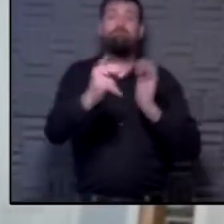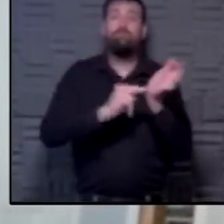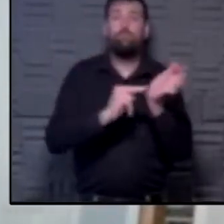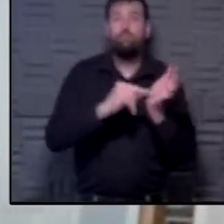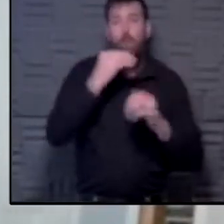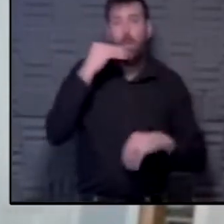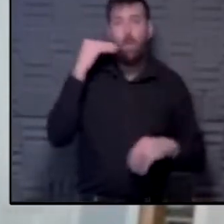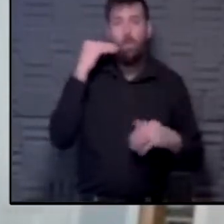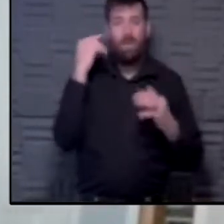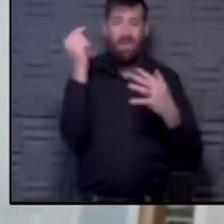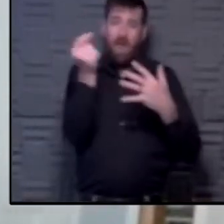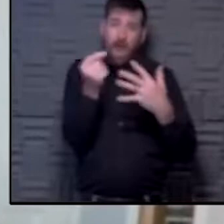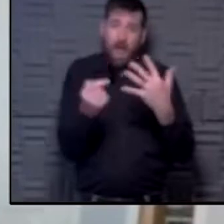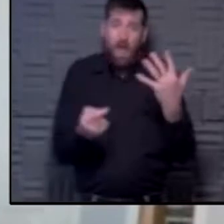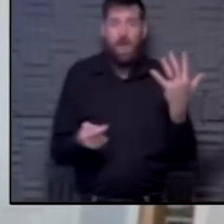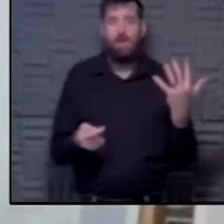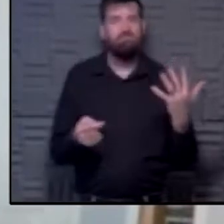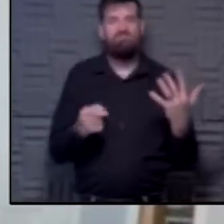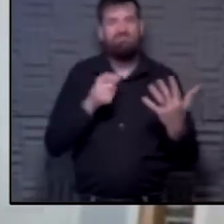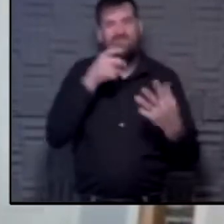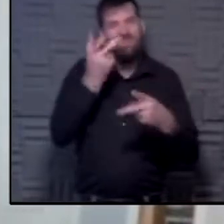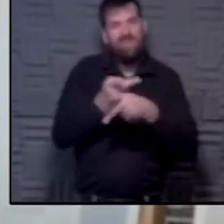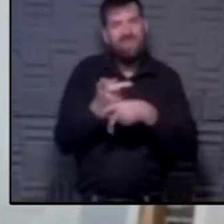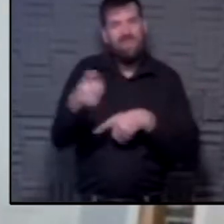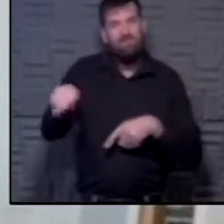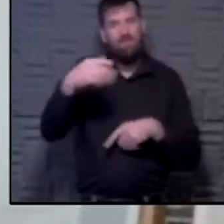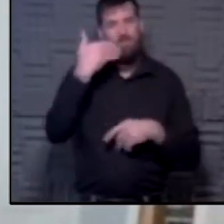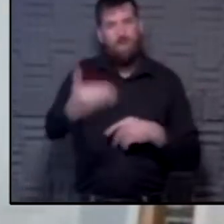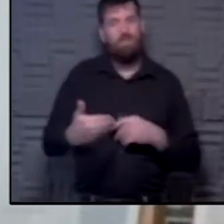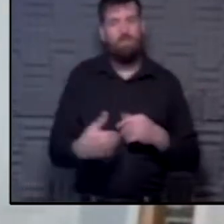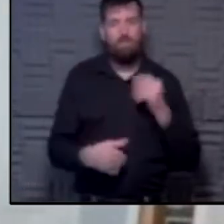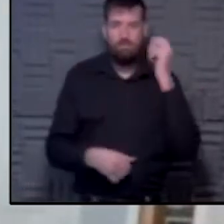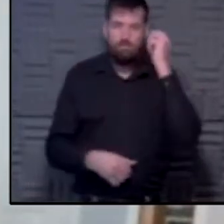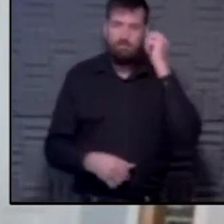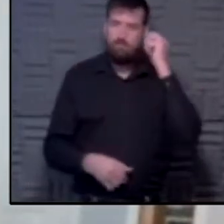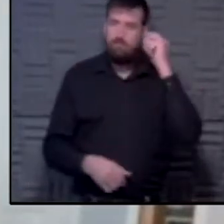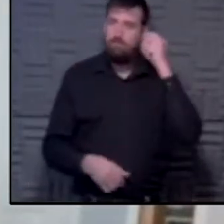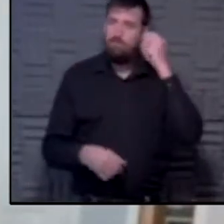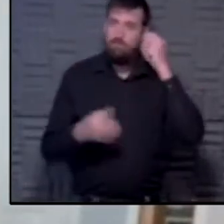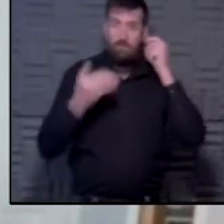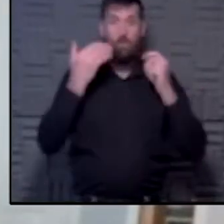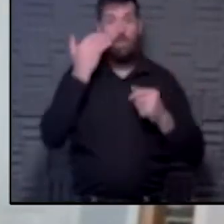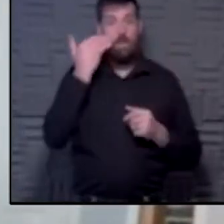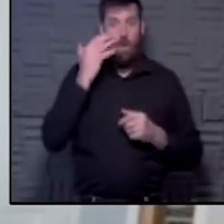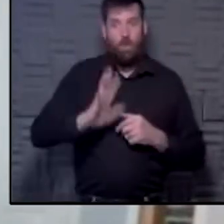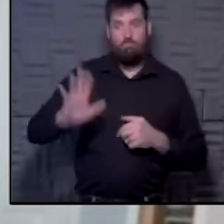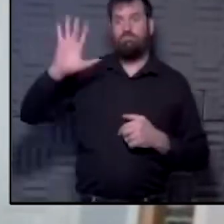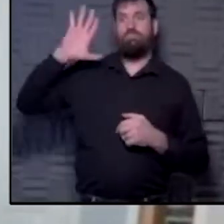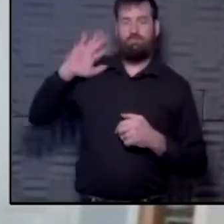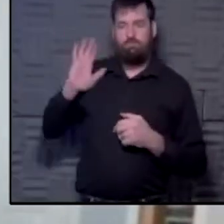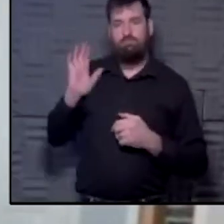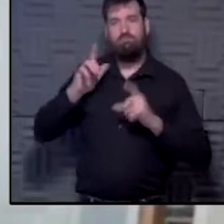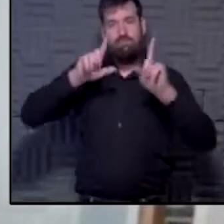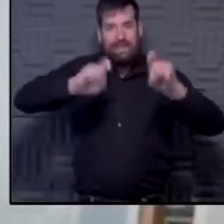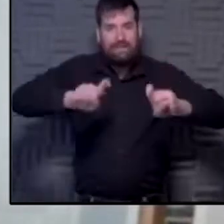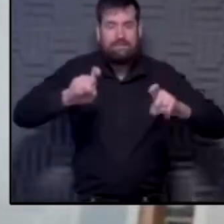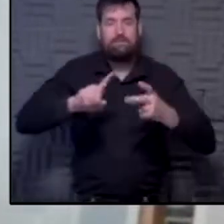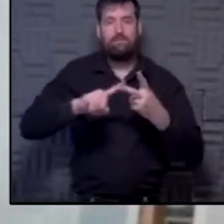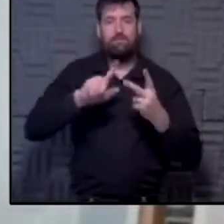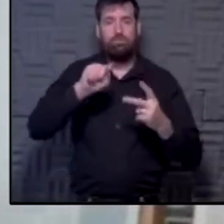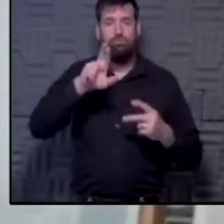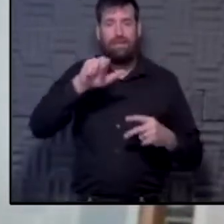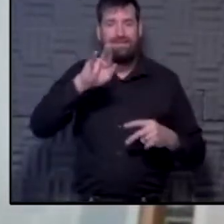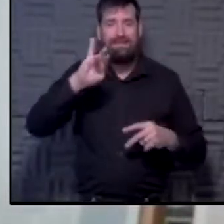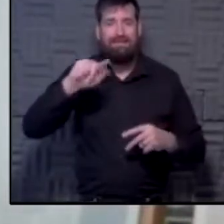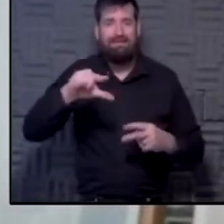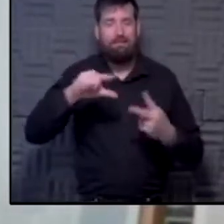places, we've not served them well. We knew this early on with the testing and tracing part and the supportive isolation. Essential